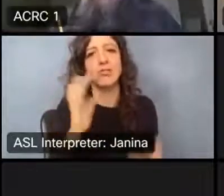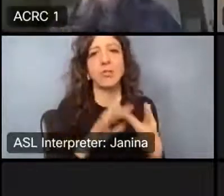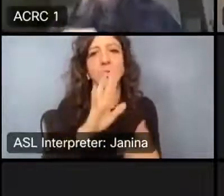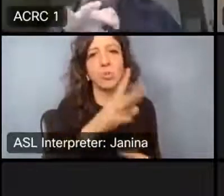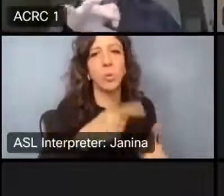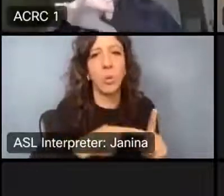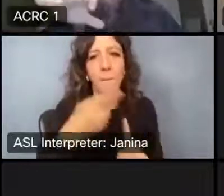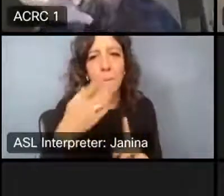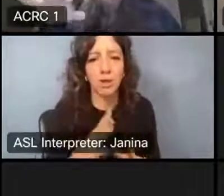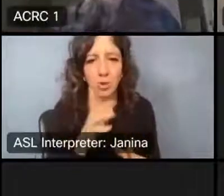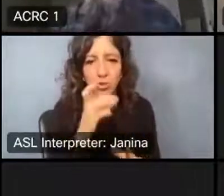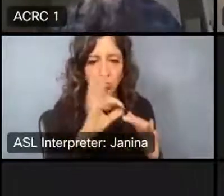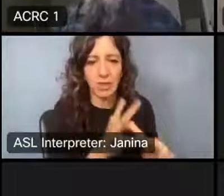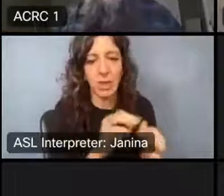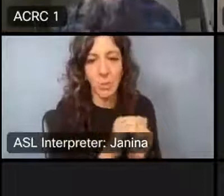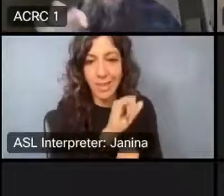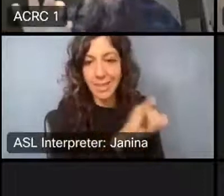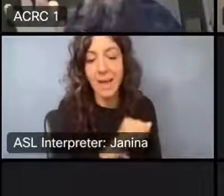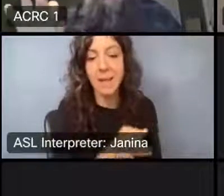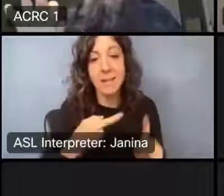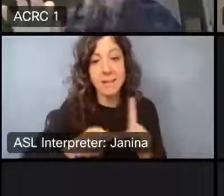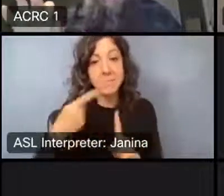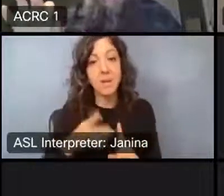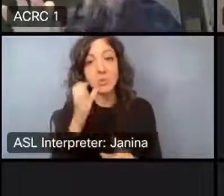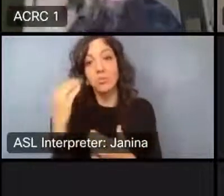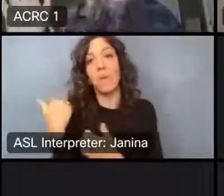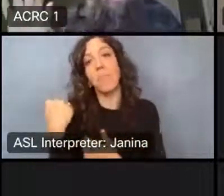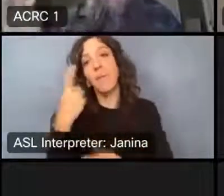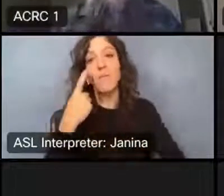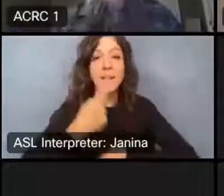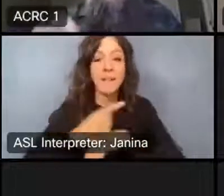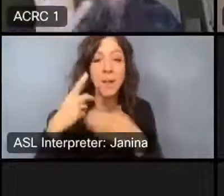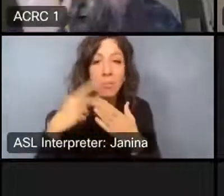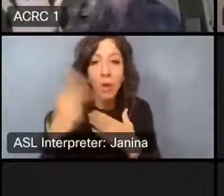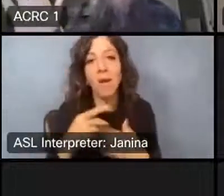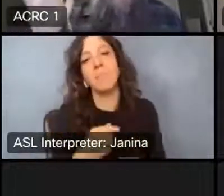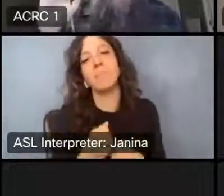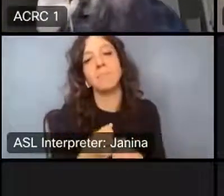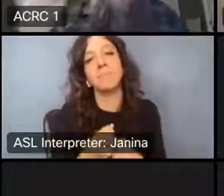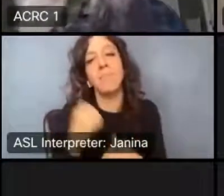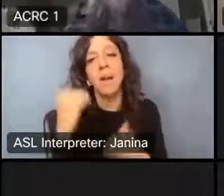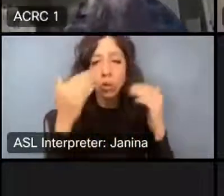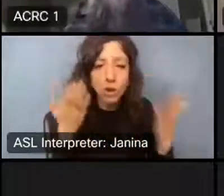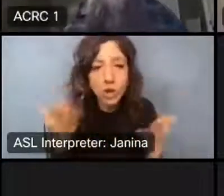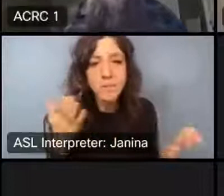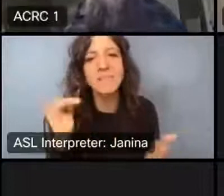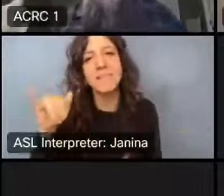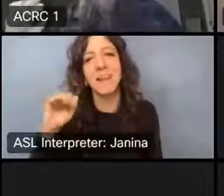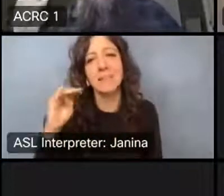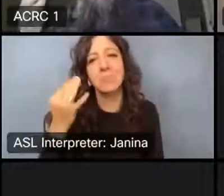Again, the specialists that do the day program and employment services, the adult services, is primarily Michelle